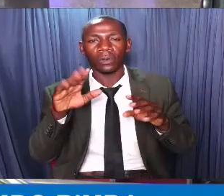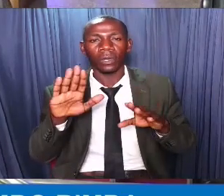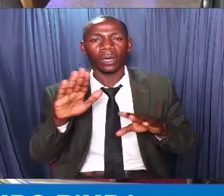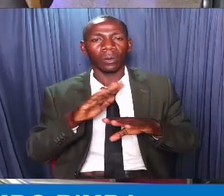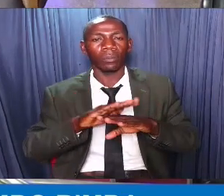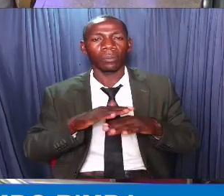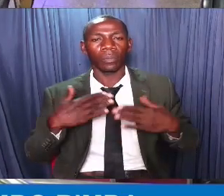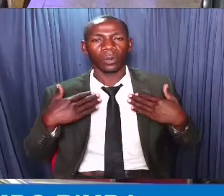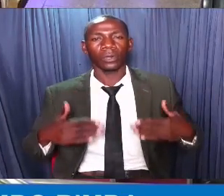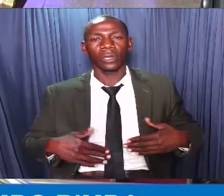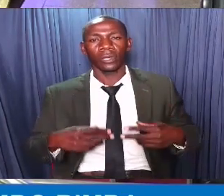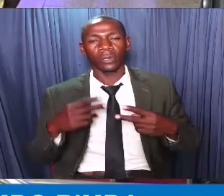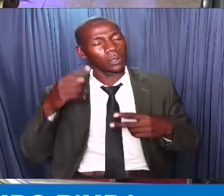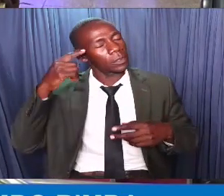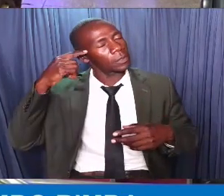body.